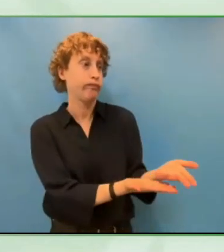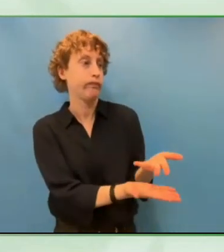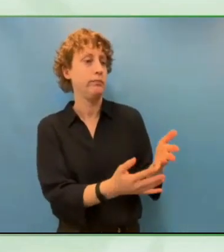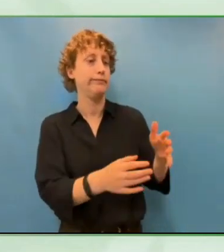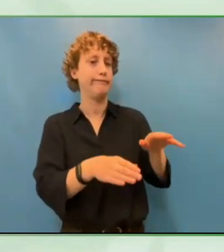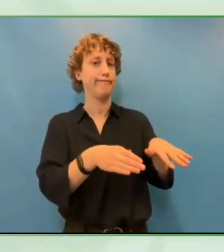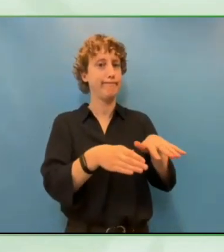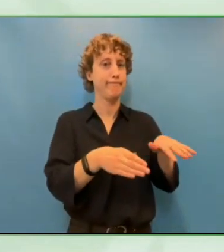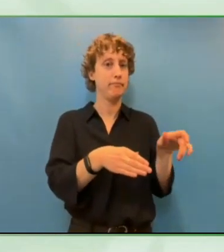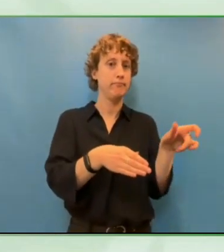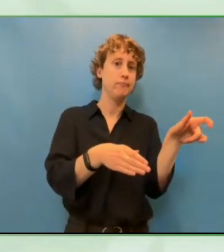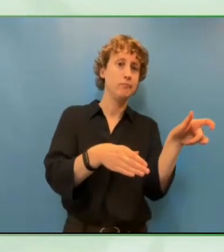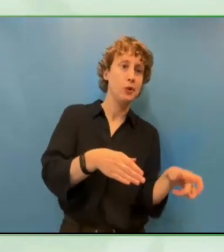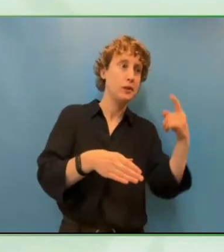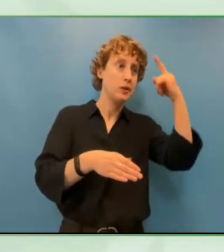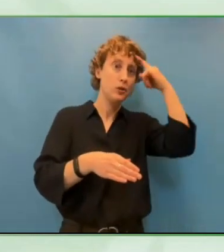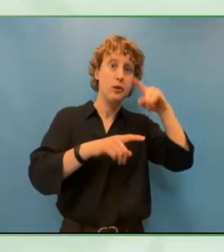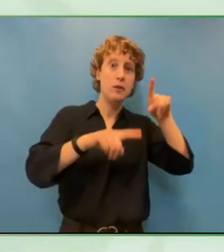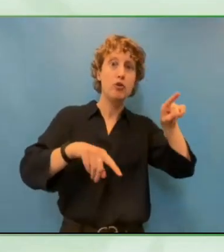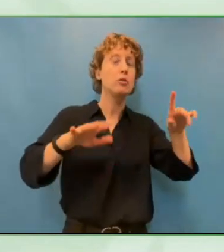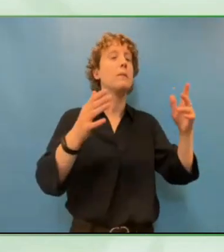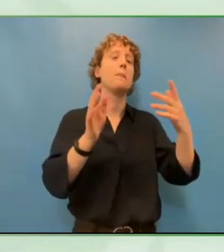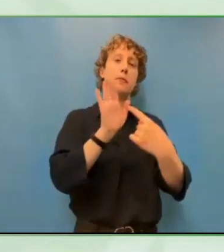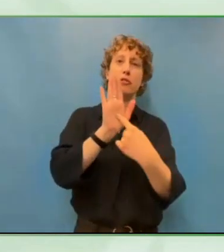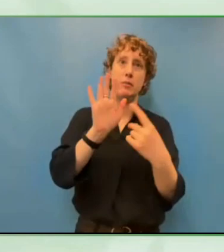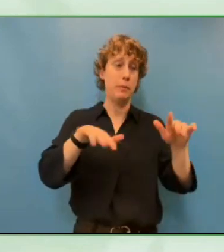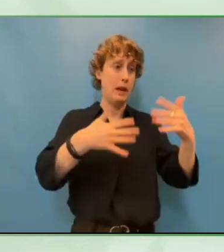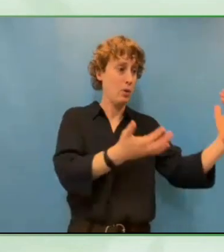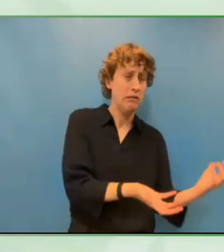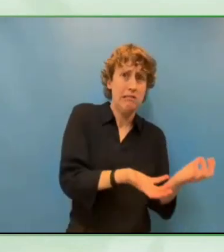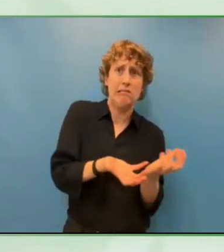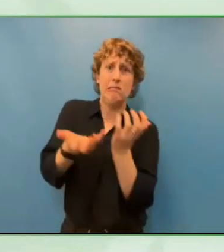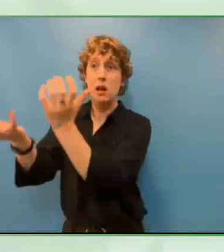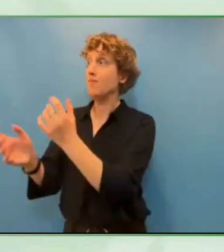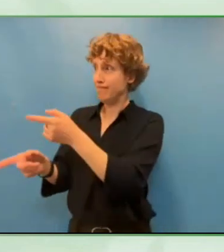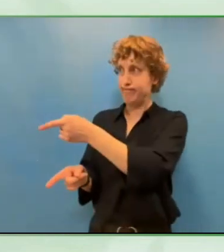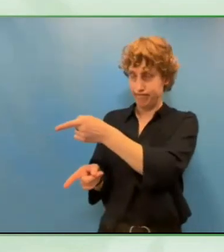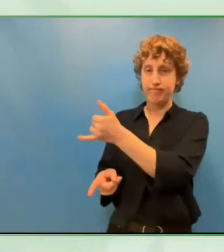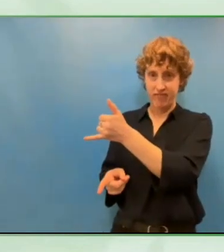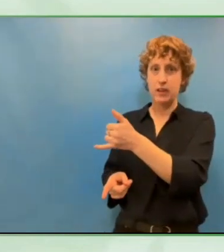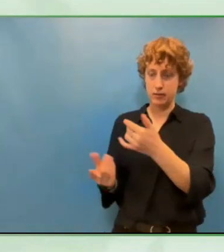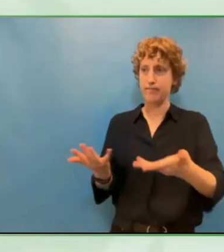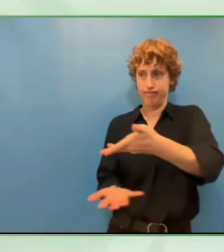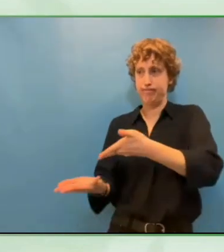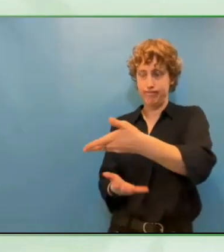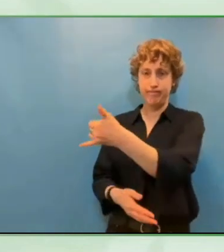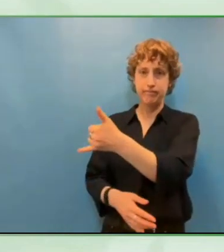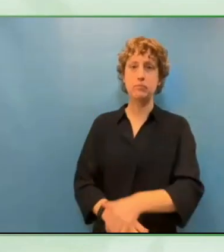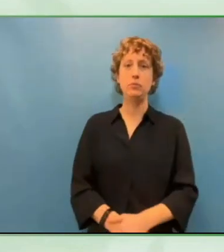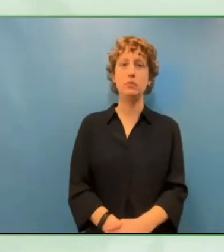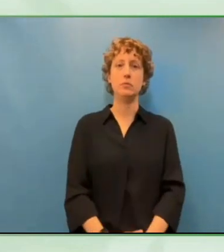person. For example, how to carry, how to... Exactly, and this is really something what the UAE